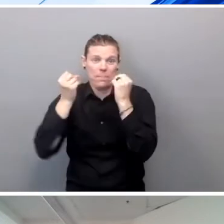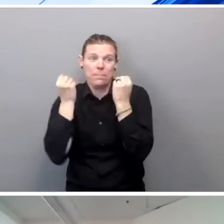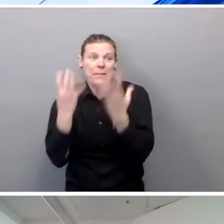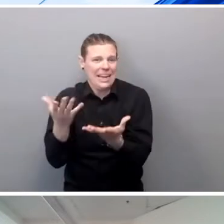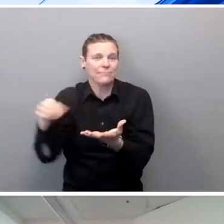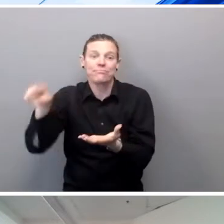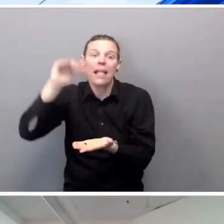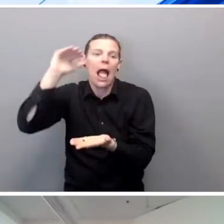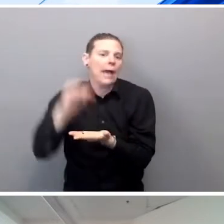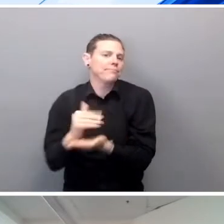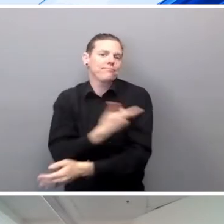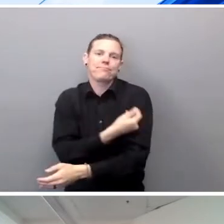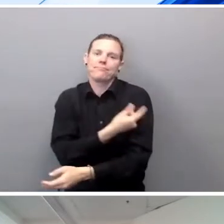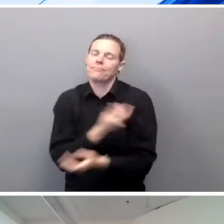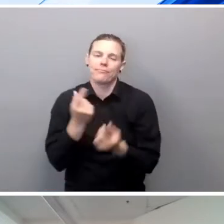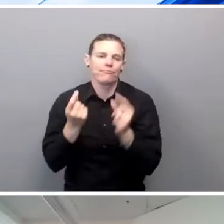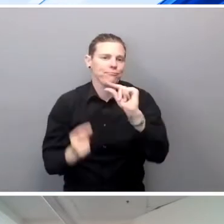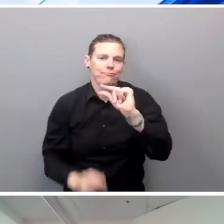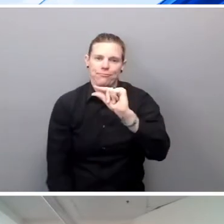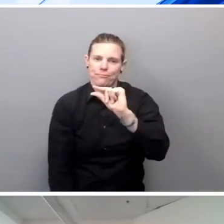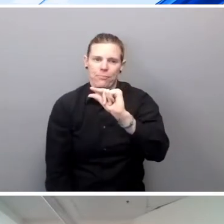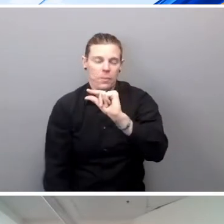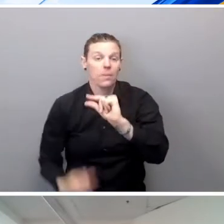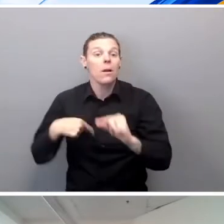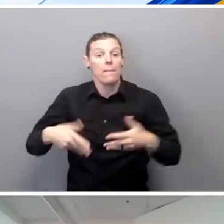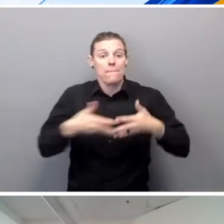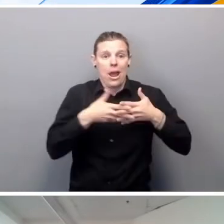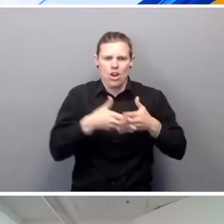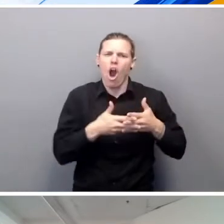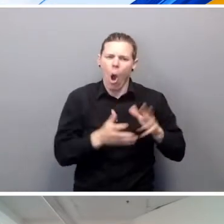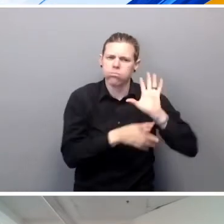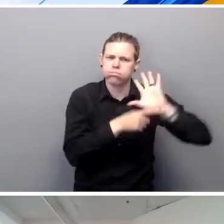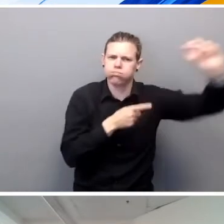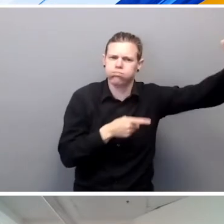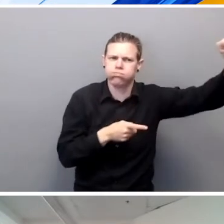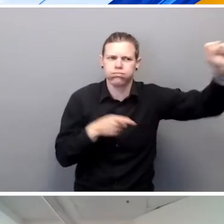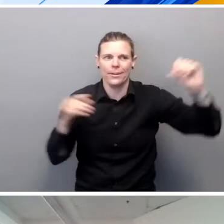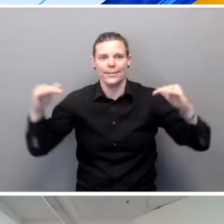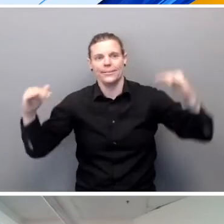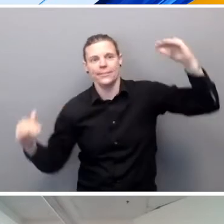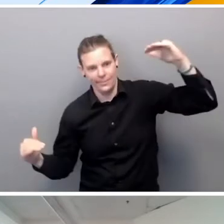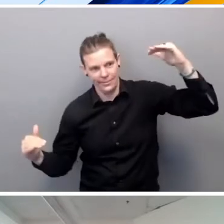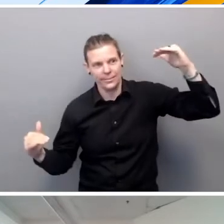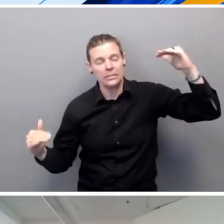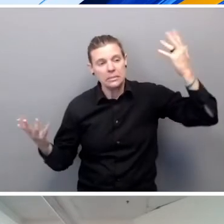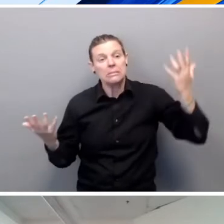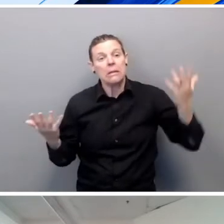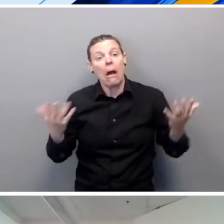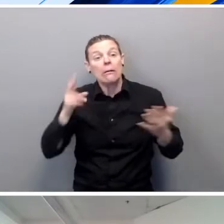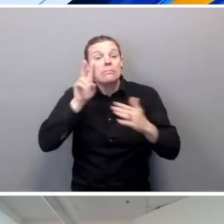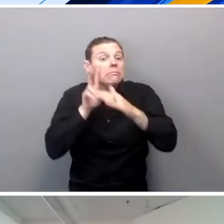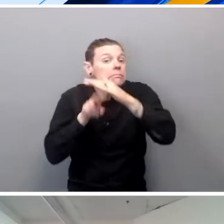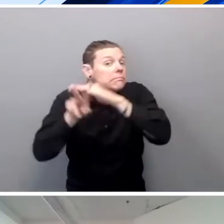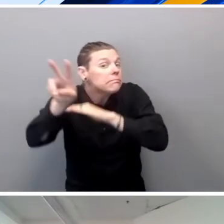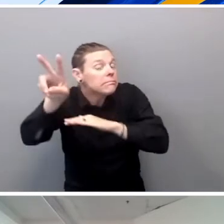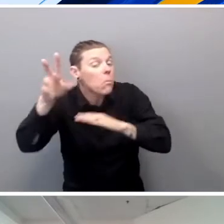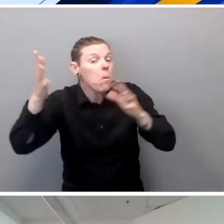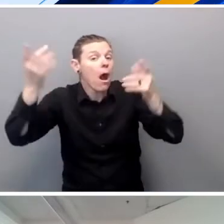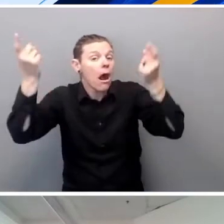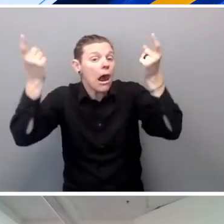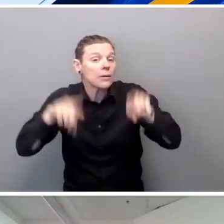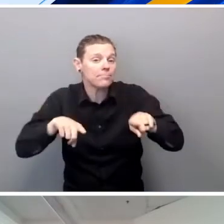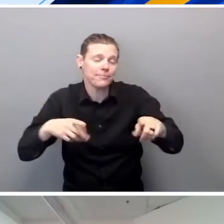it's very difficult to predict what we're going to see, and especially we don't